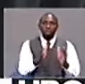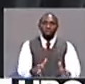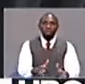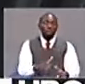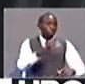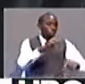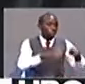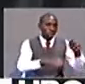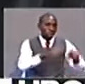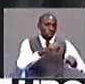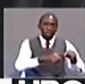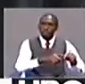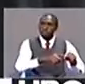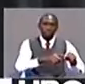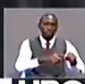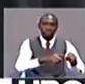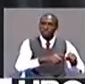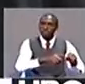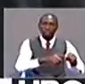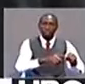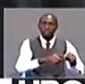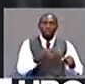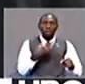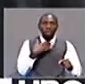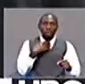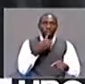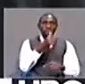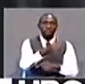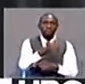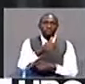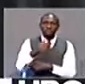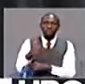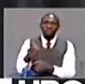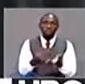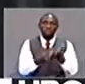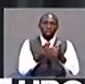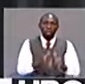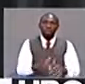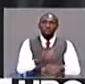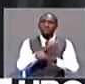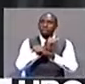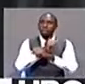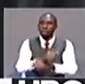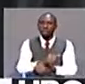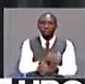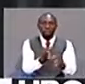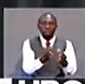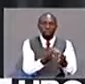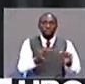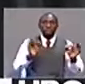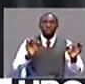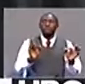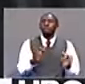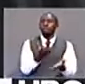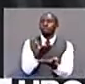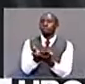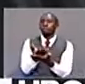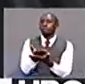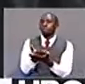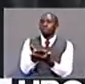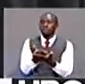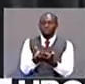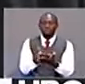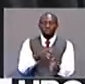but he wanted every Ugandan to be safe and free. That's why he requested that we postponed the